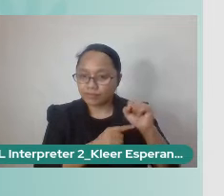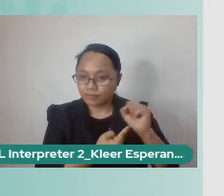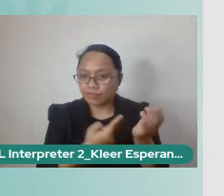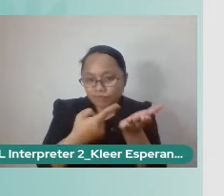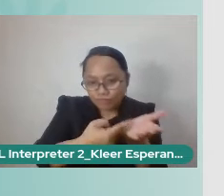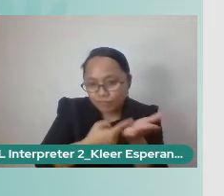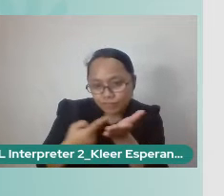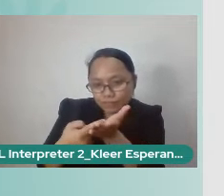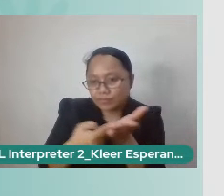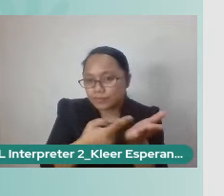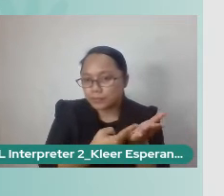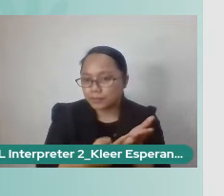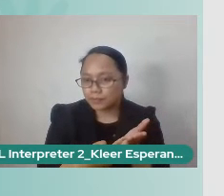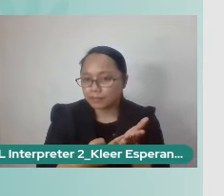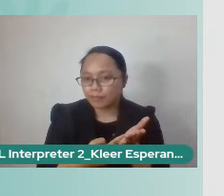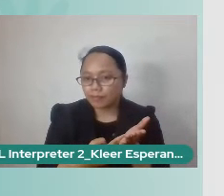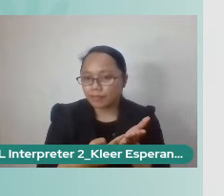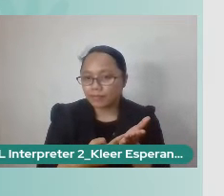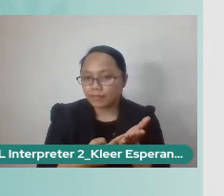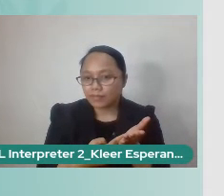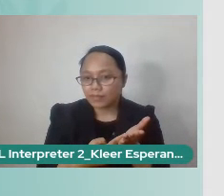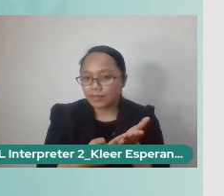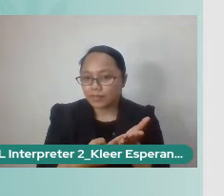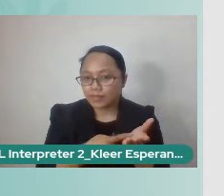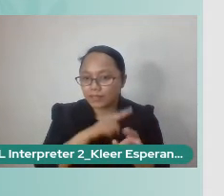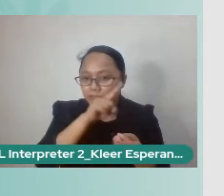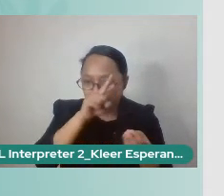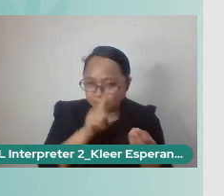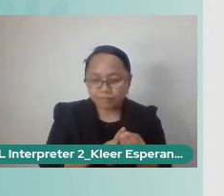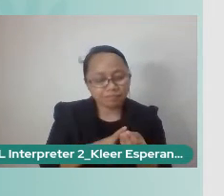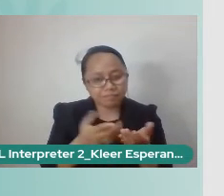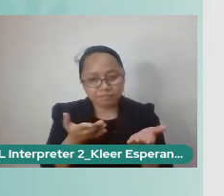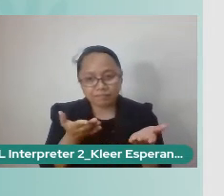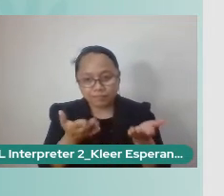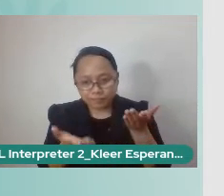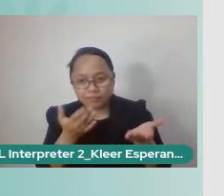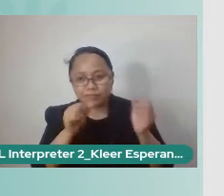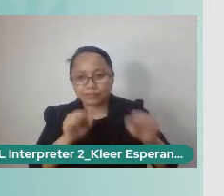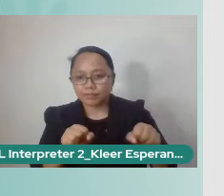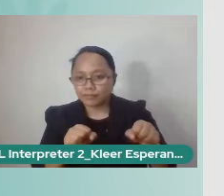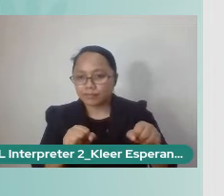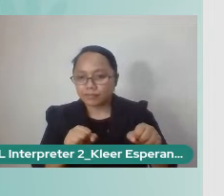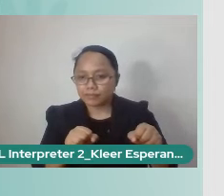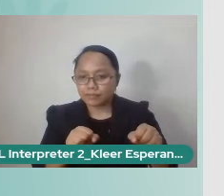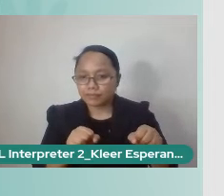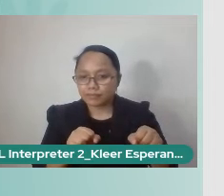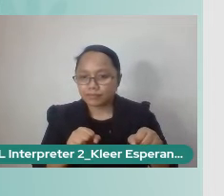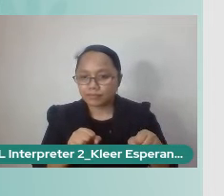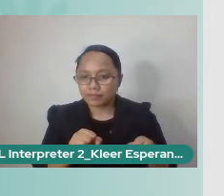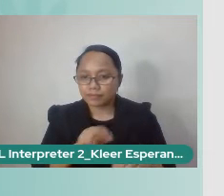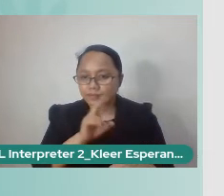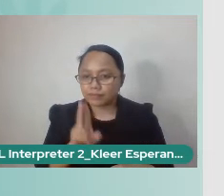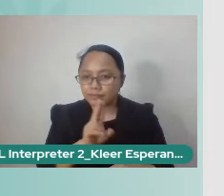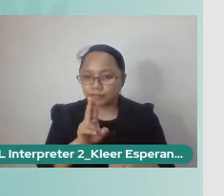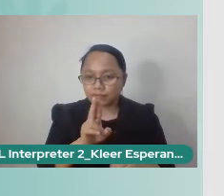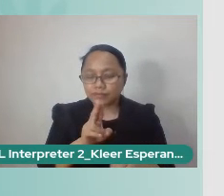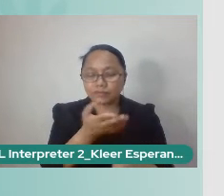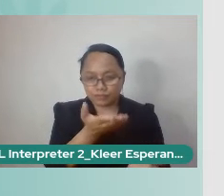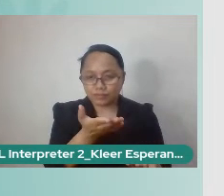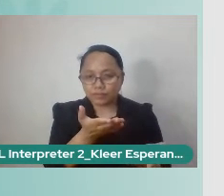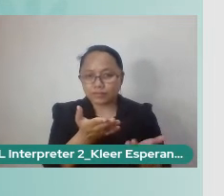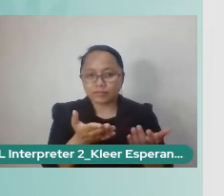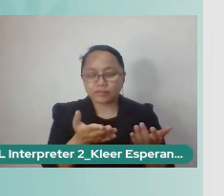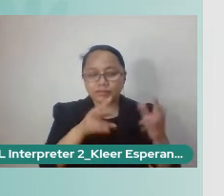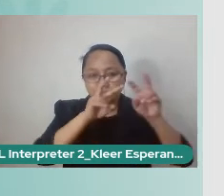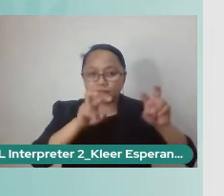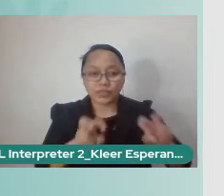point of discussion in Australia about whether we can accelerate this. And one of the great pieces of news, in fact, just announced last week, is that